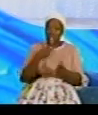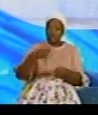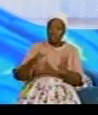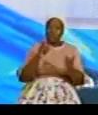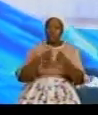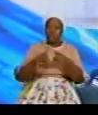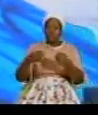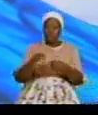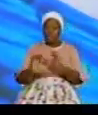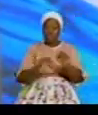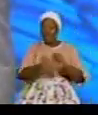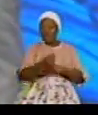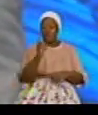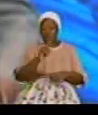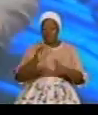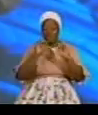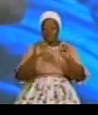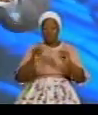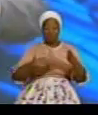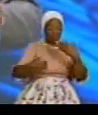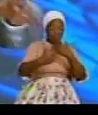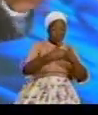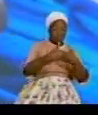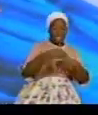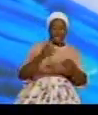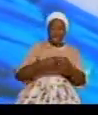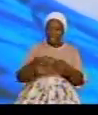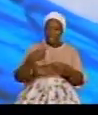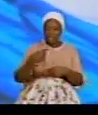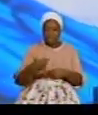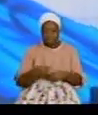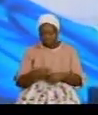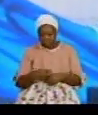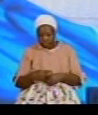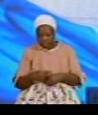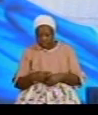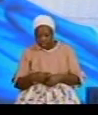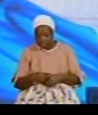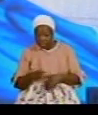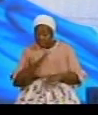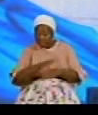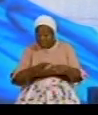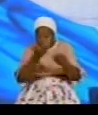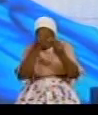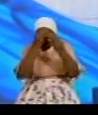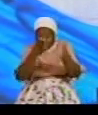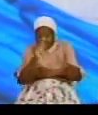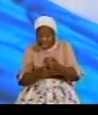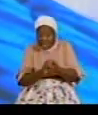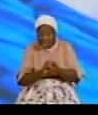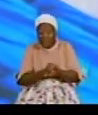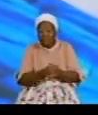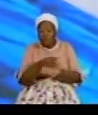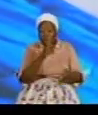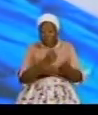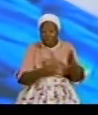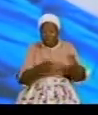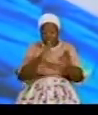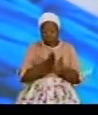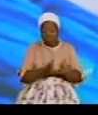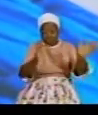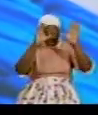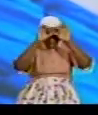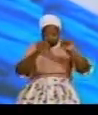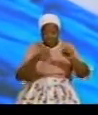If anybody teaches you behind and says, don't go the way of the GS or the pastor, we have taken over